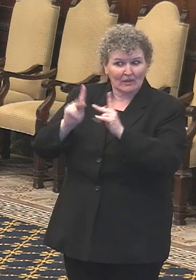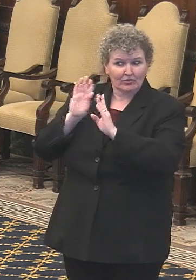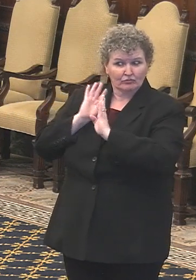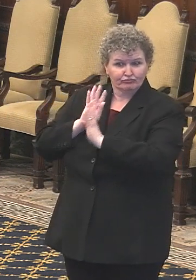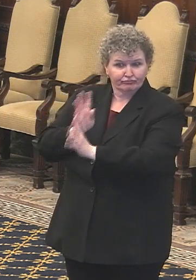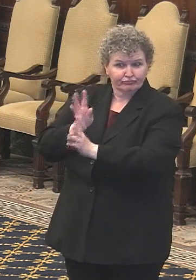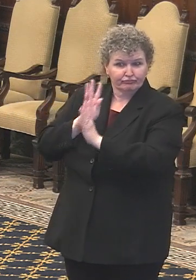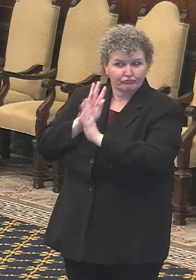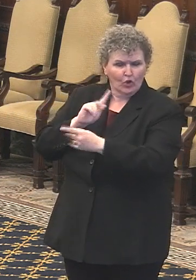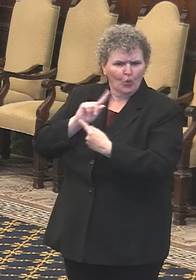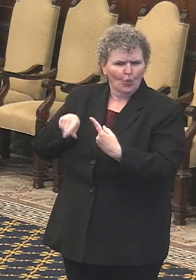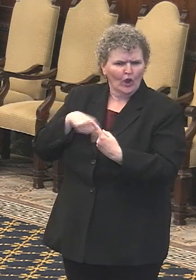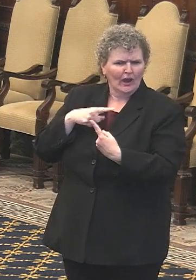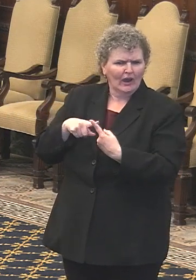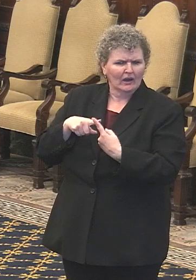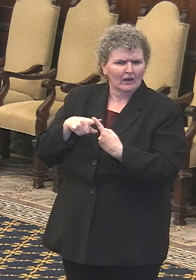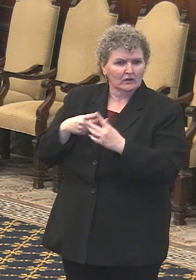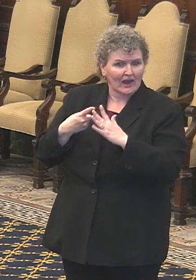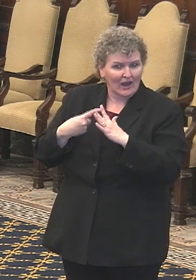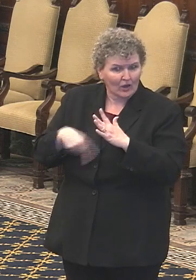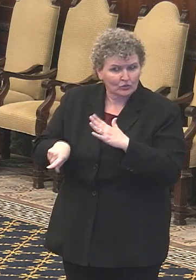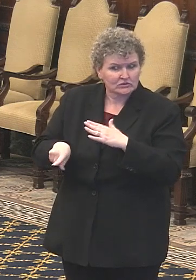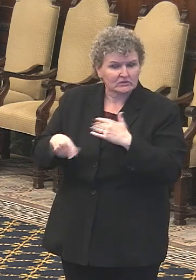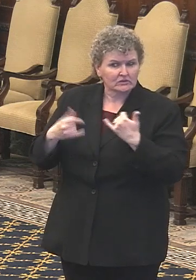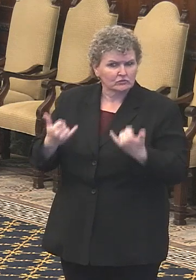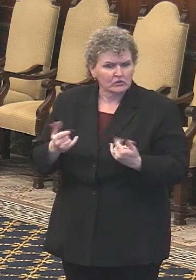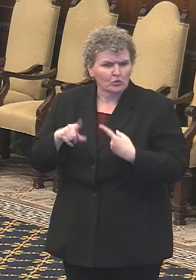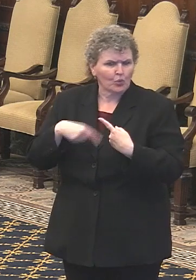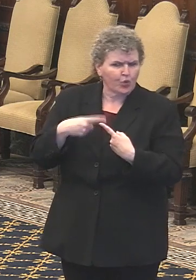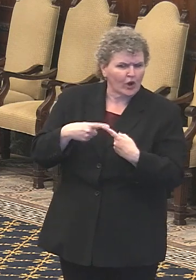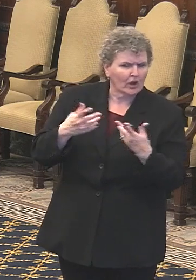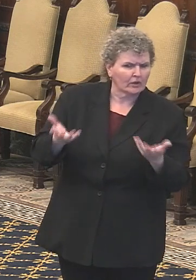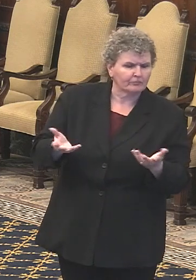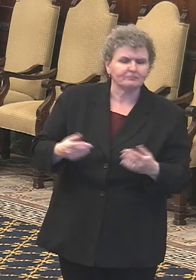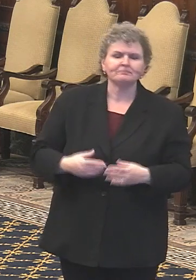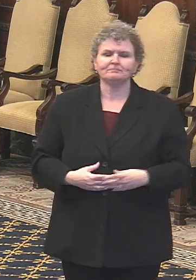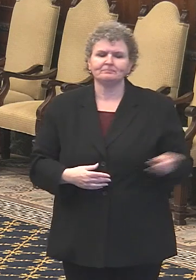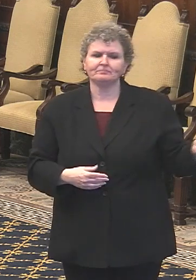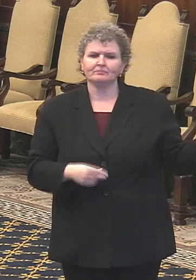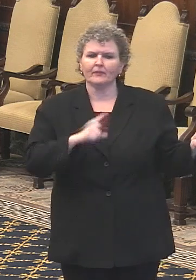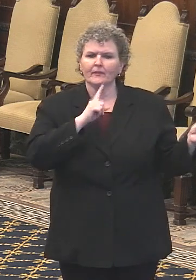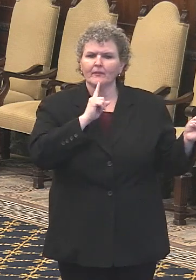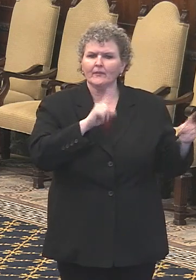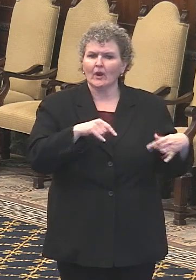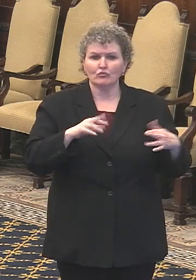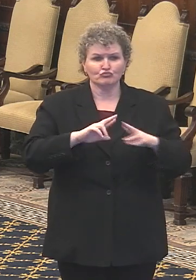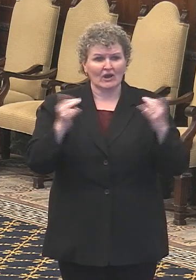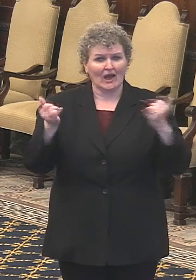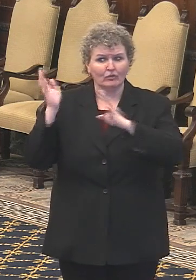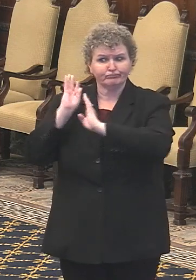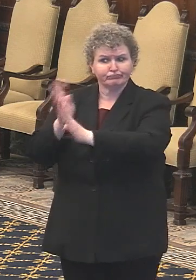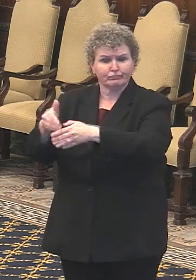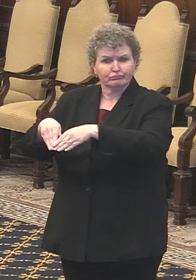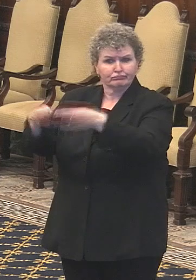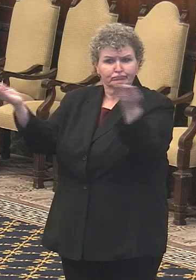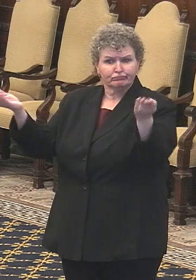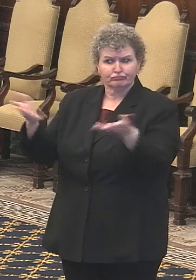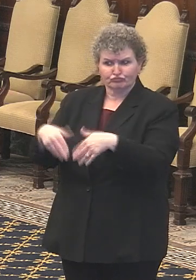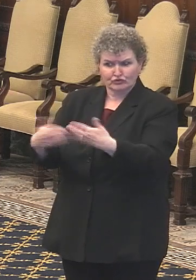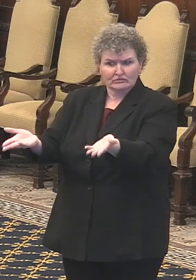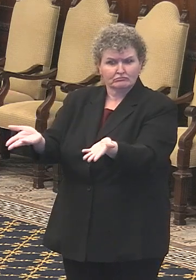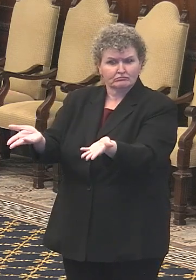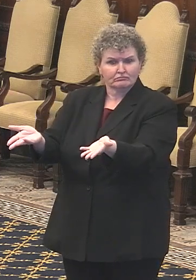idea when that site will need to be used? So to be clear, it is ready to receive patients today. However, we don't see